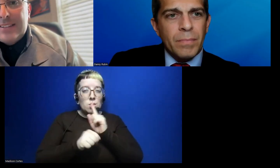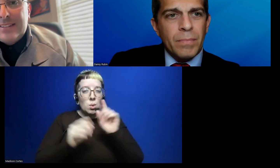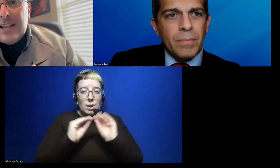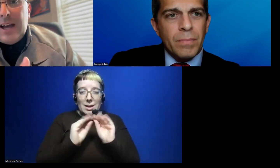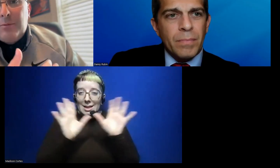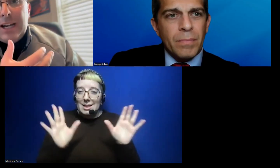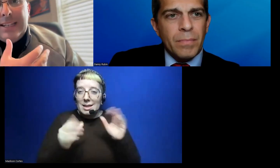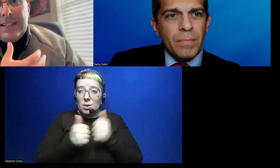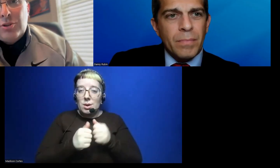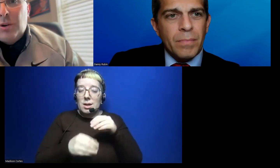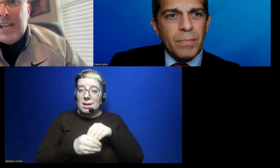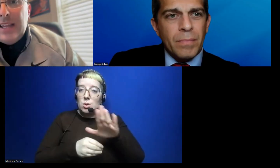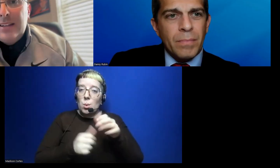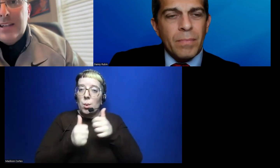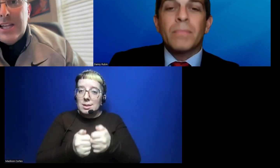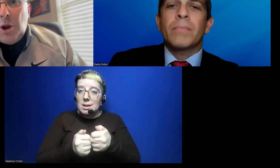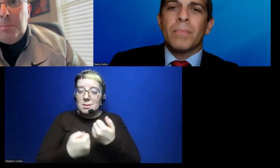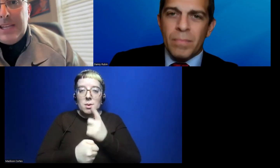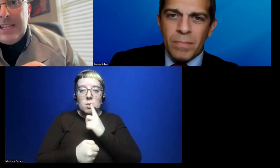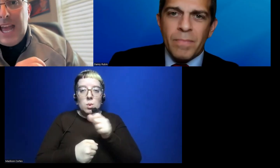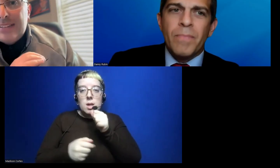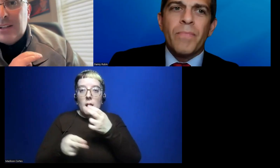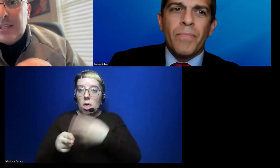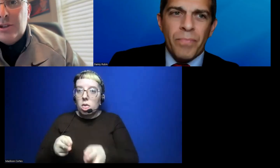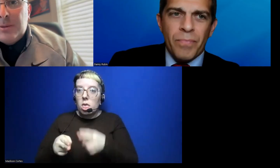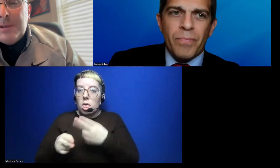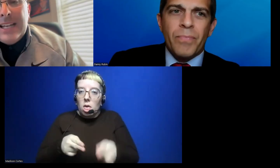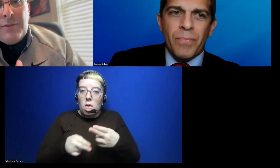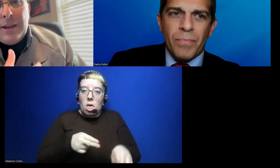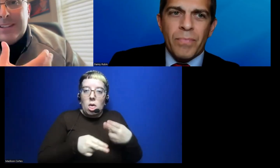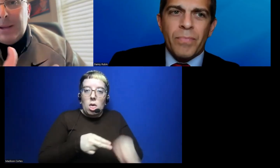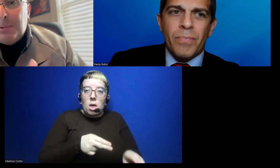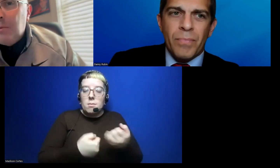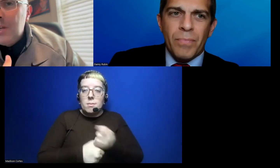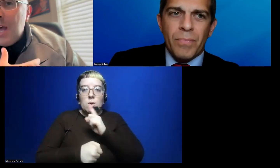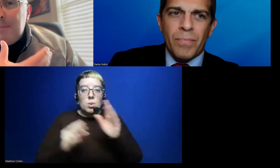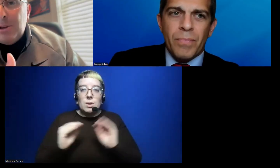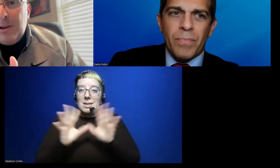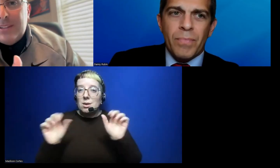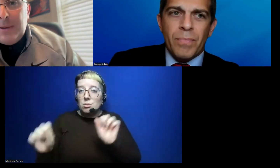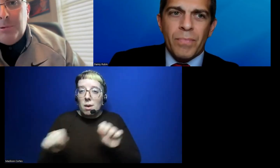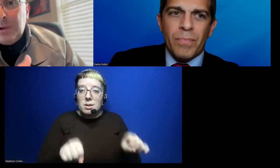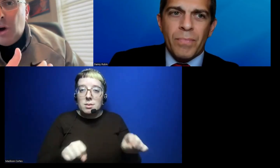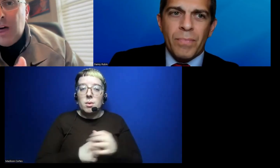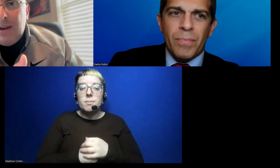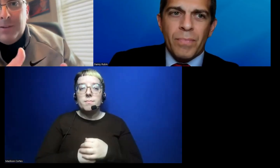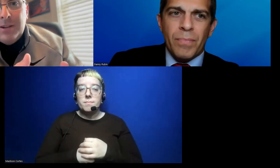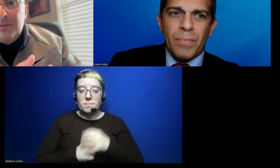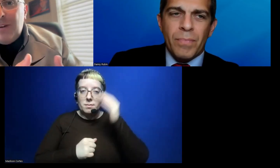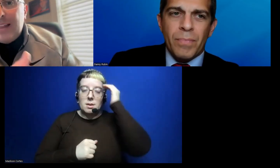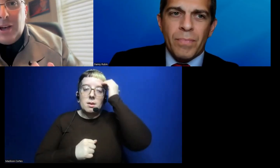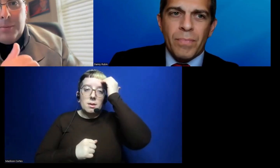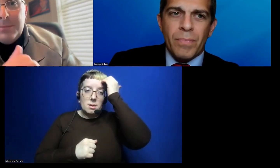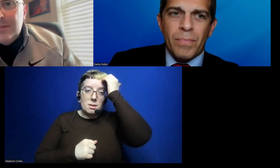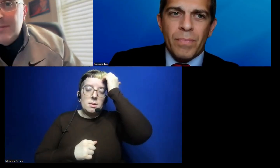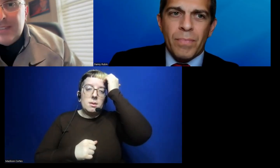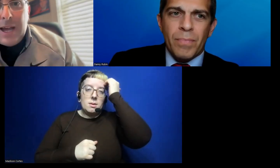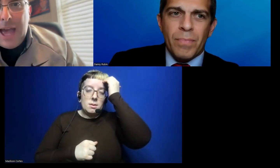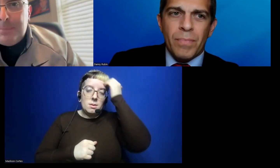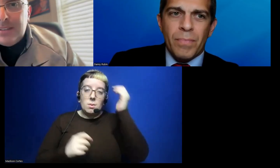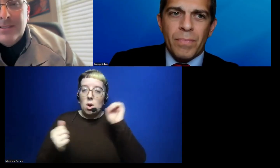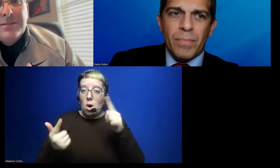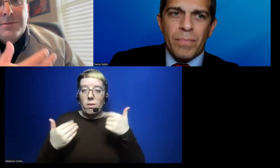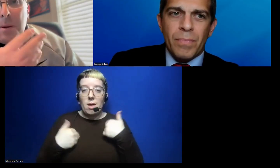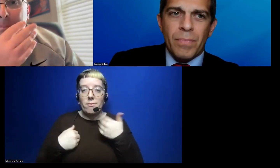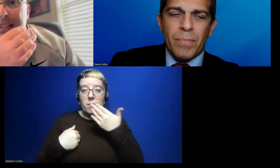in your text and not writing in shorthand, Mm. being as clear as you can be. And if you have a typo, admit you have a typo. We all have fat thumbs. They